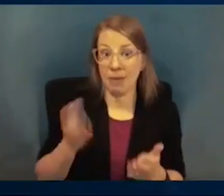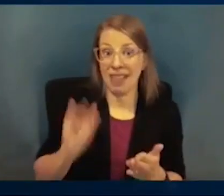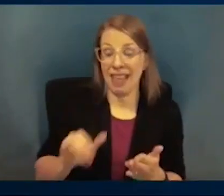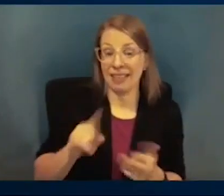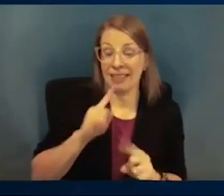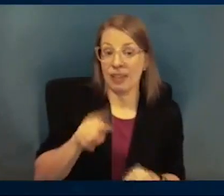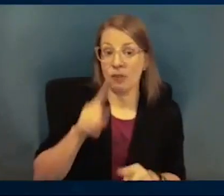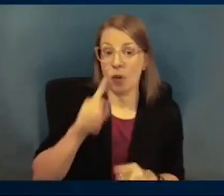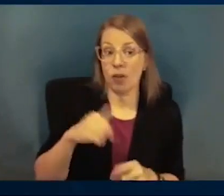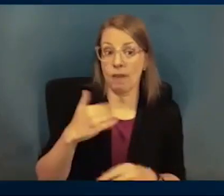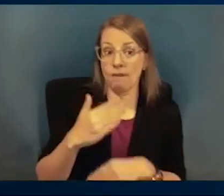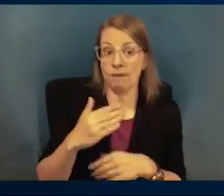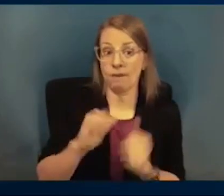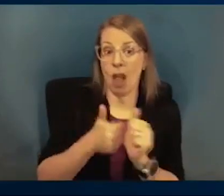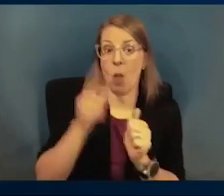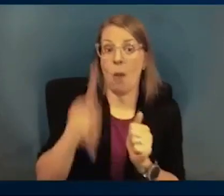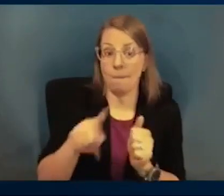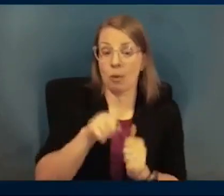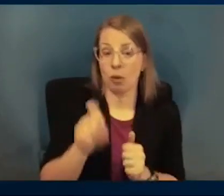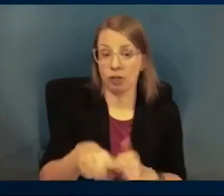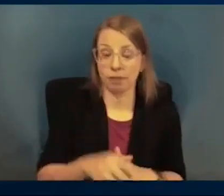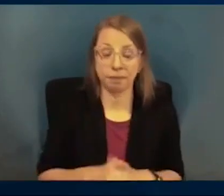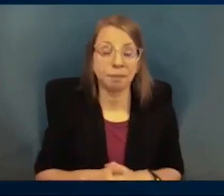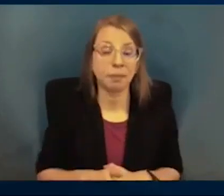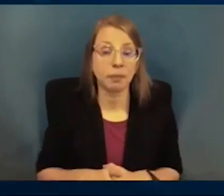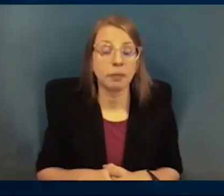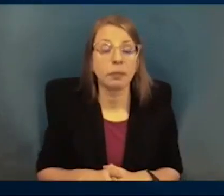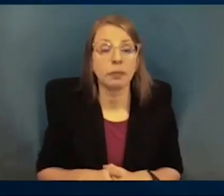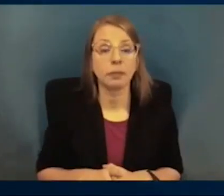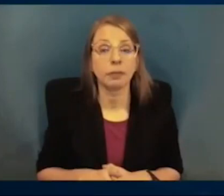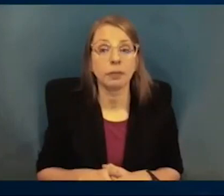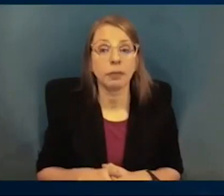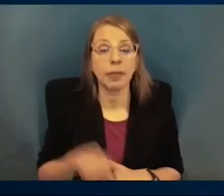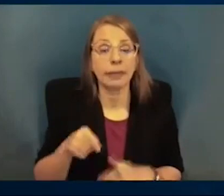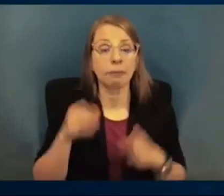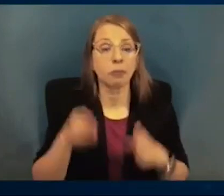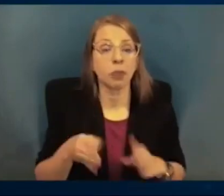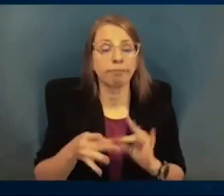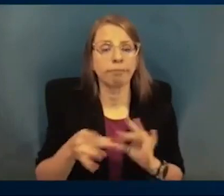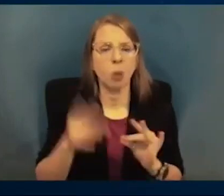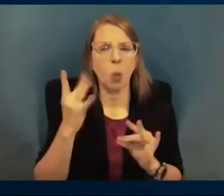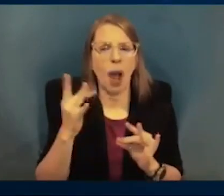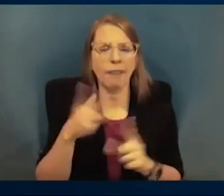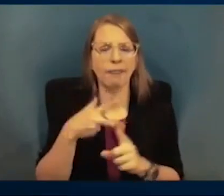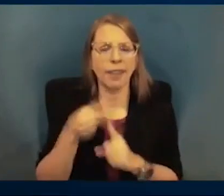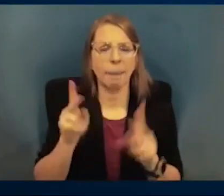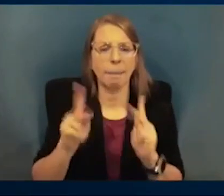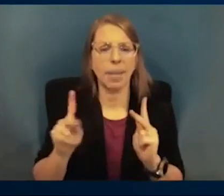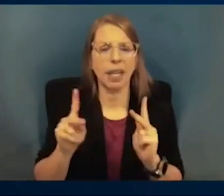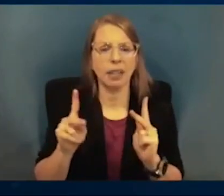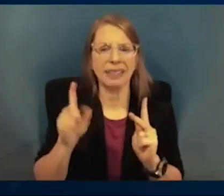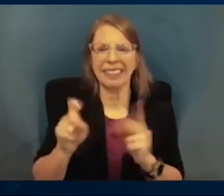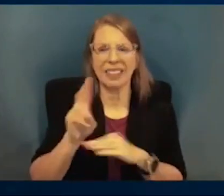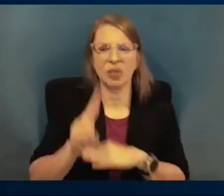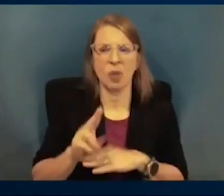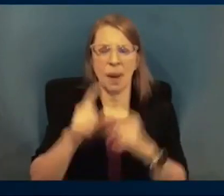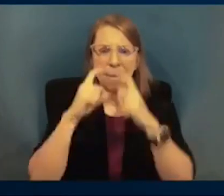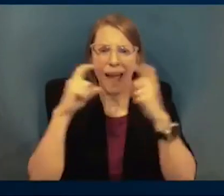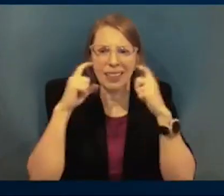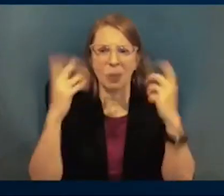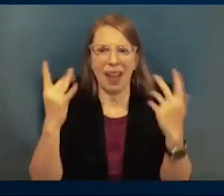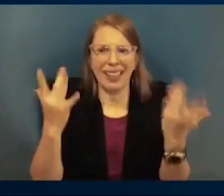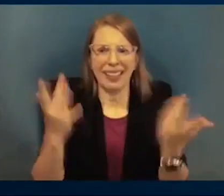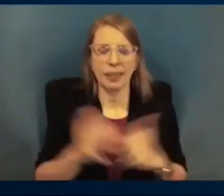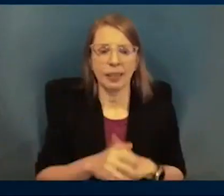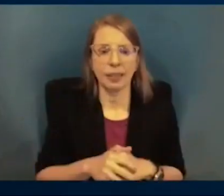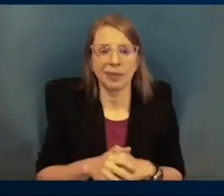this person had on their question. They said, so why do vaccinated people ever need to wear a mask? Yeah. I think you just